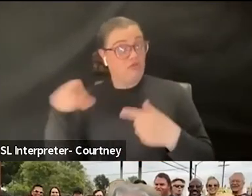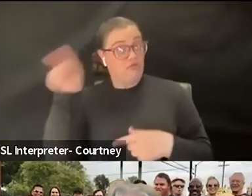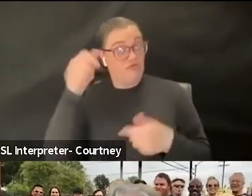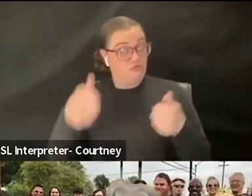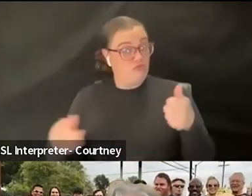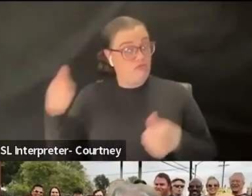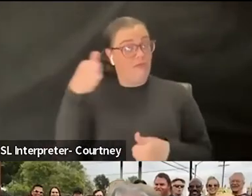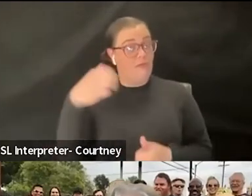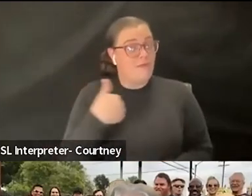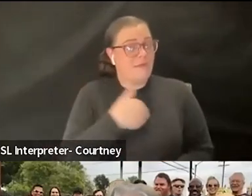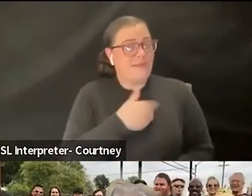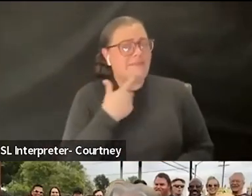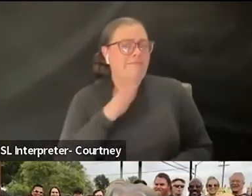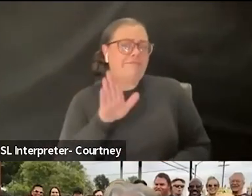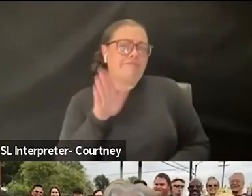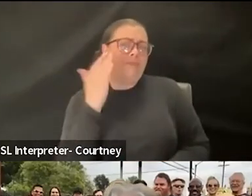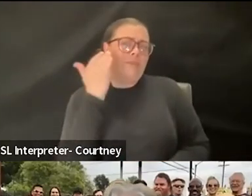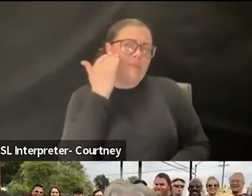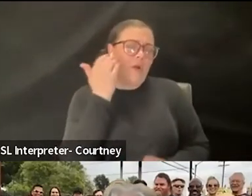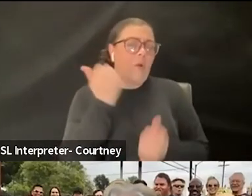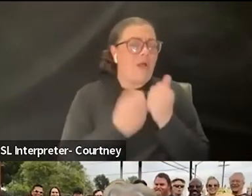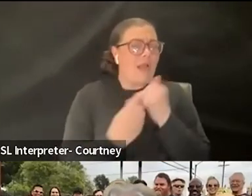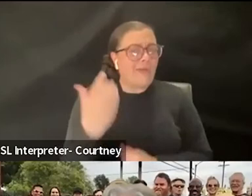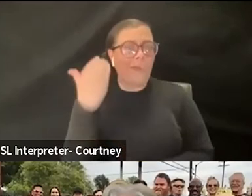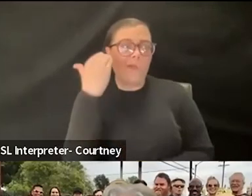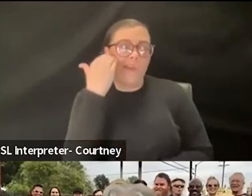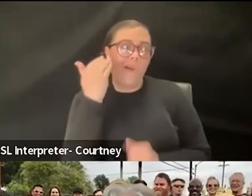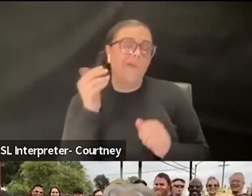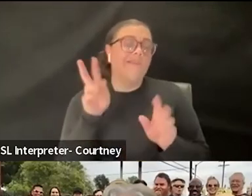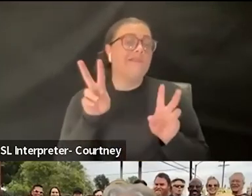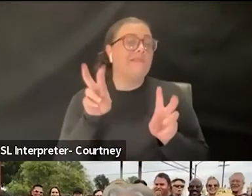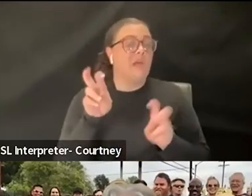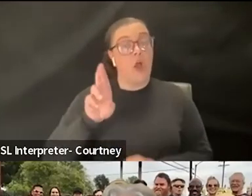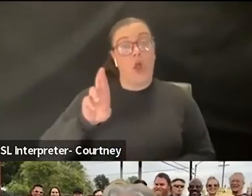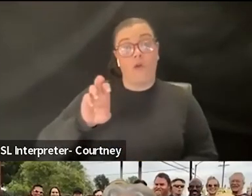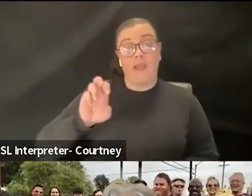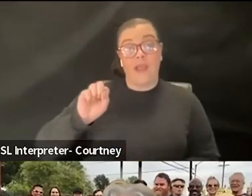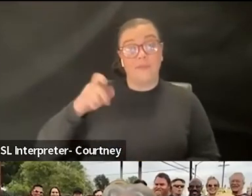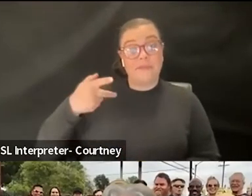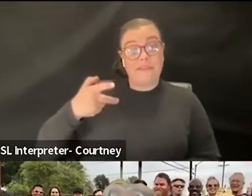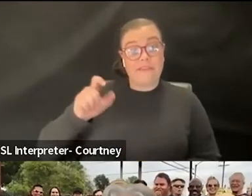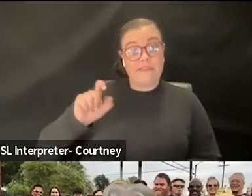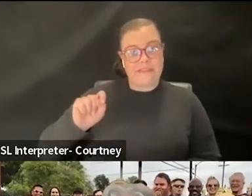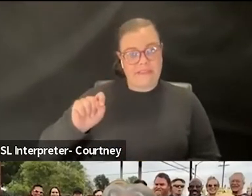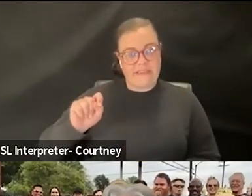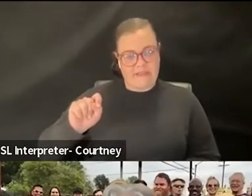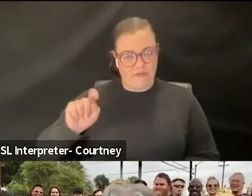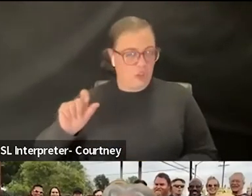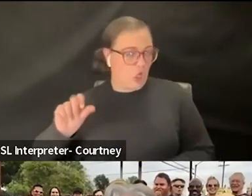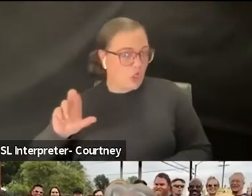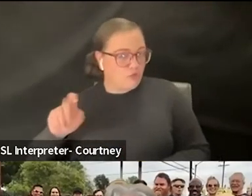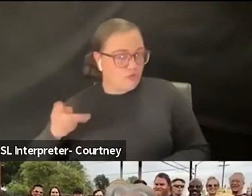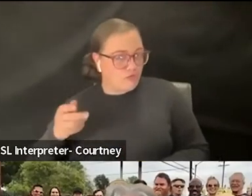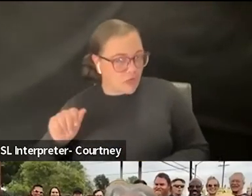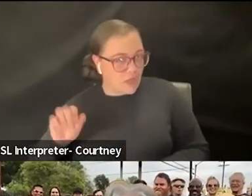Franklin's Respect, but most people do not realize Aretha got not a dime for every time. And that's